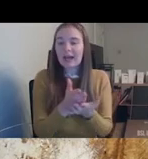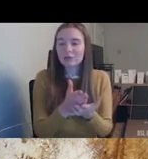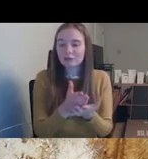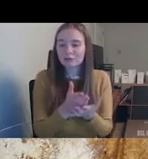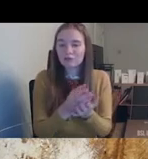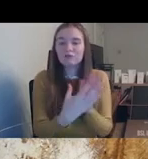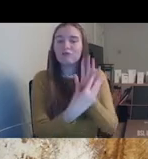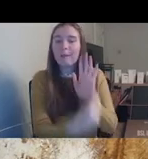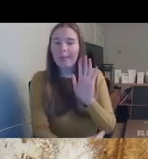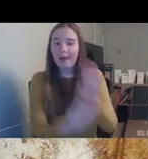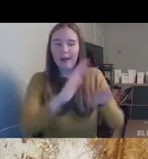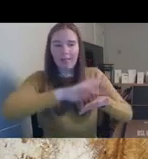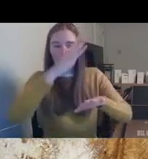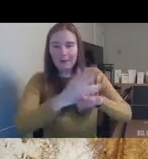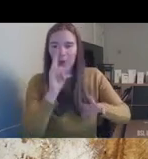the cave is.